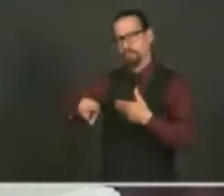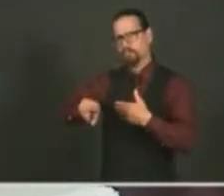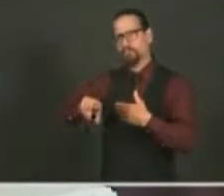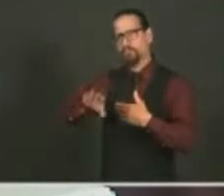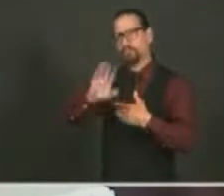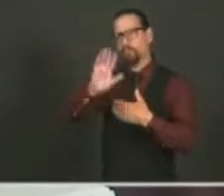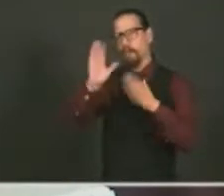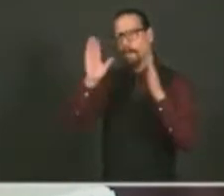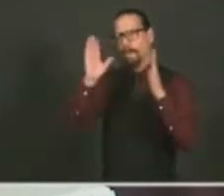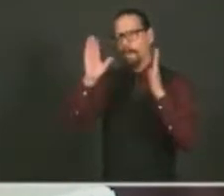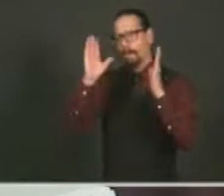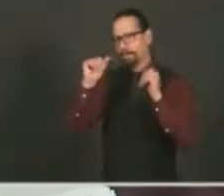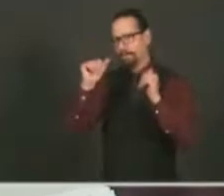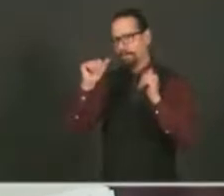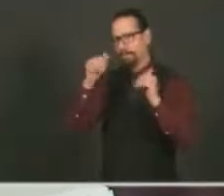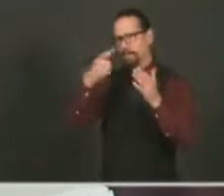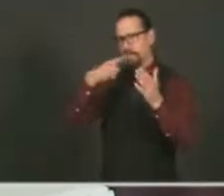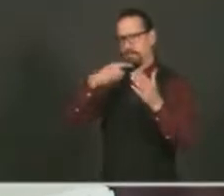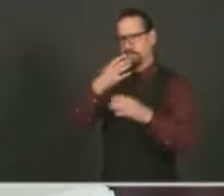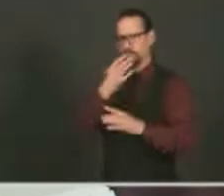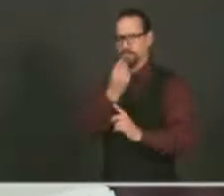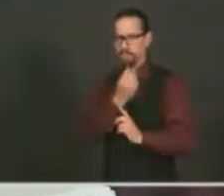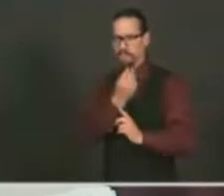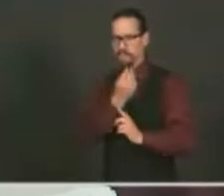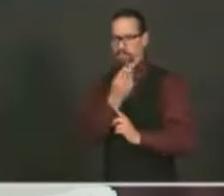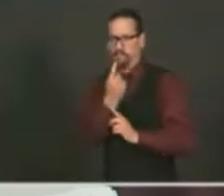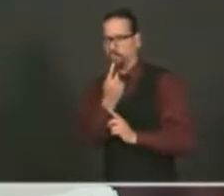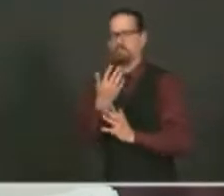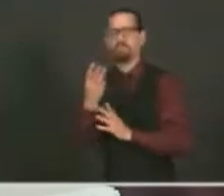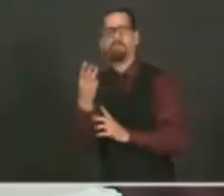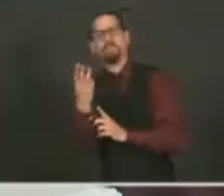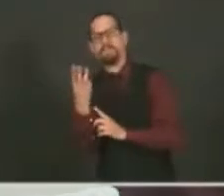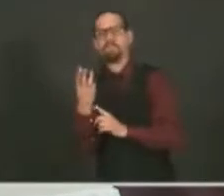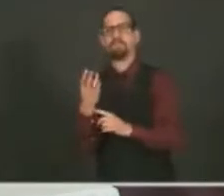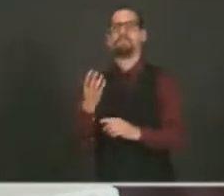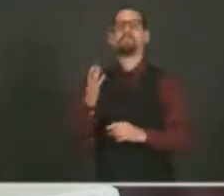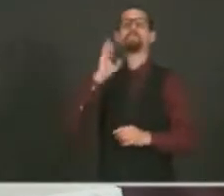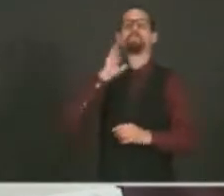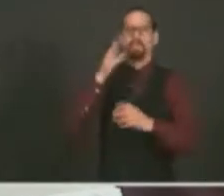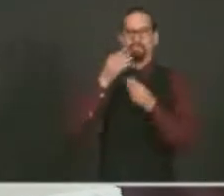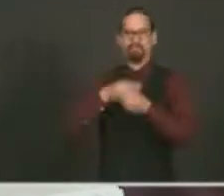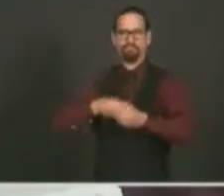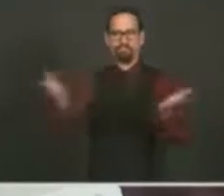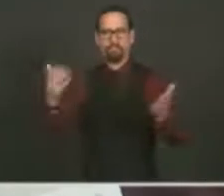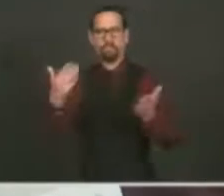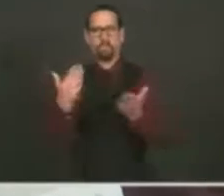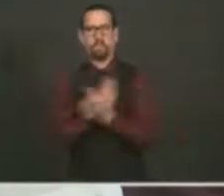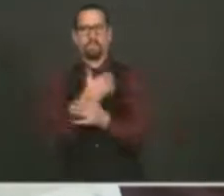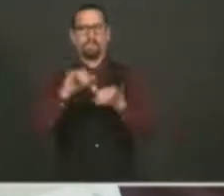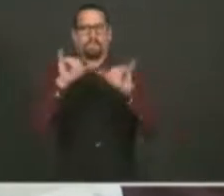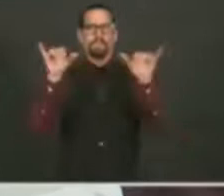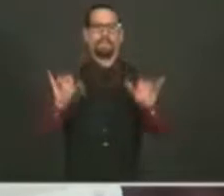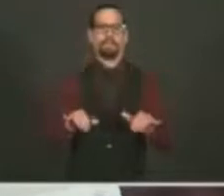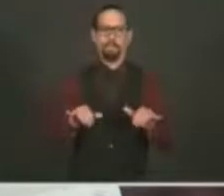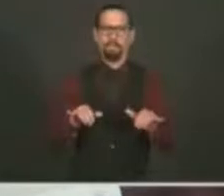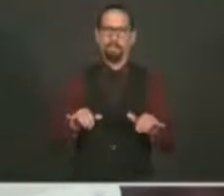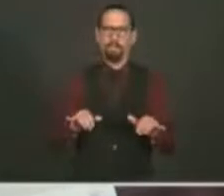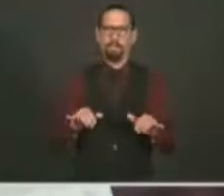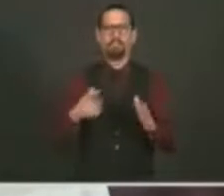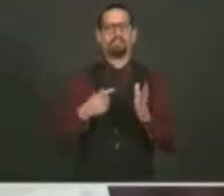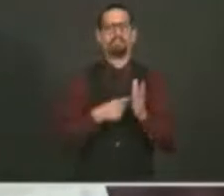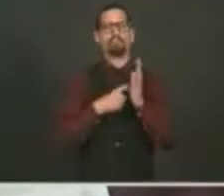hopefully early in the week, if not by Wednesday, with a new system of mandatory testing